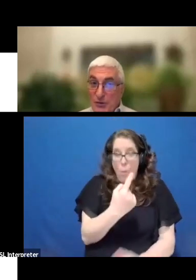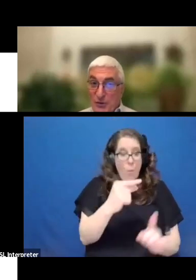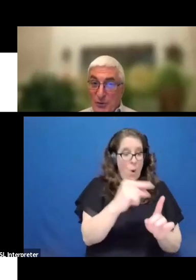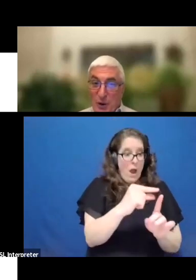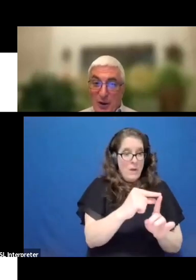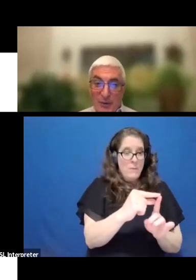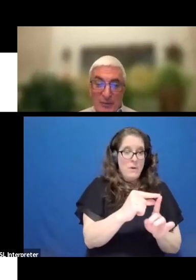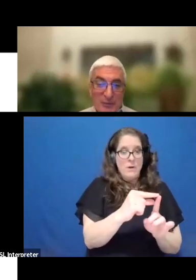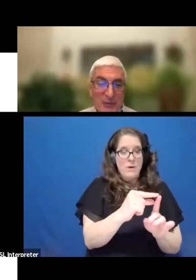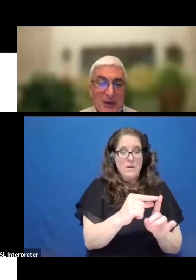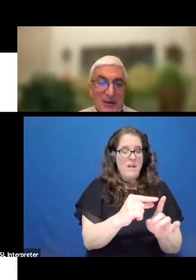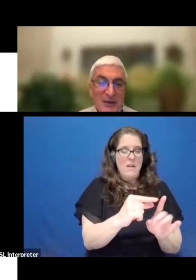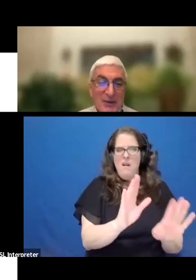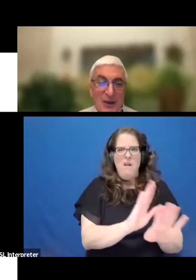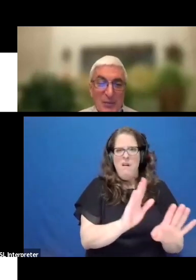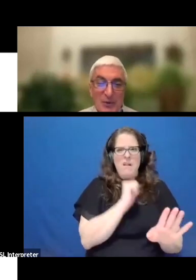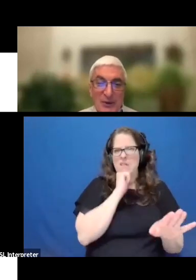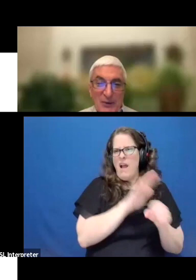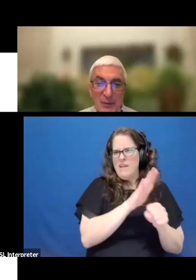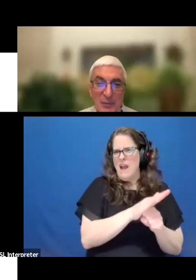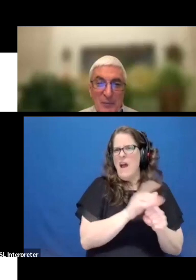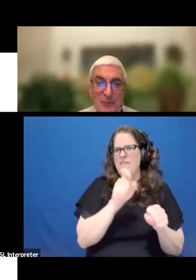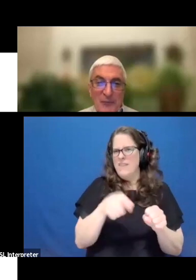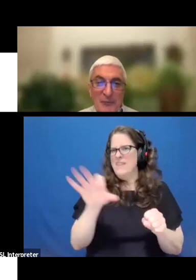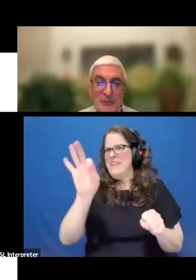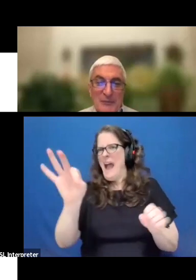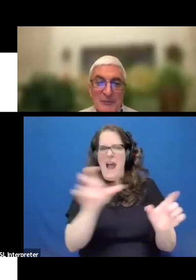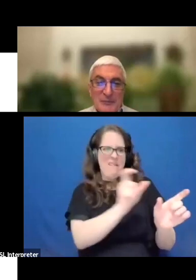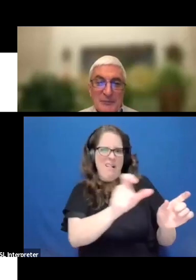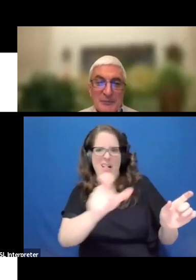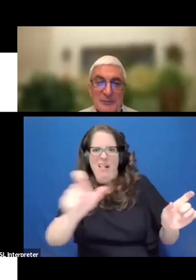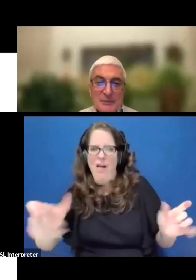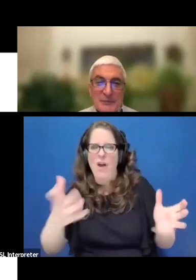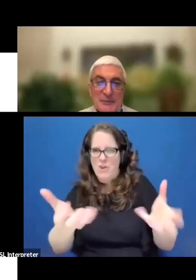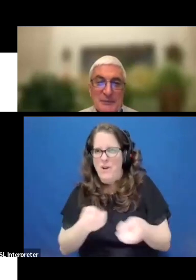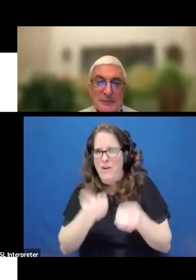do just as well. Next slide, please.